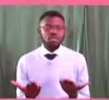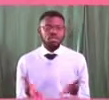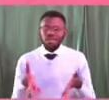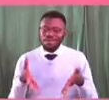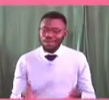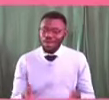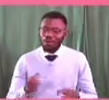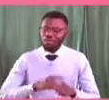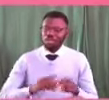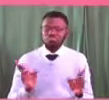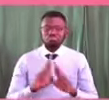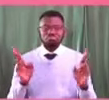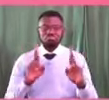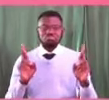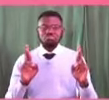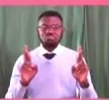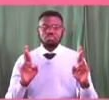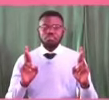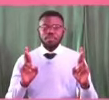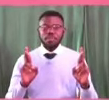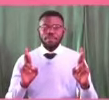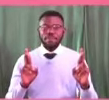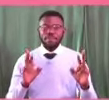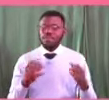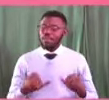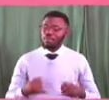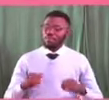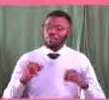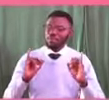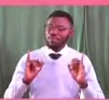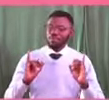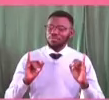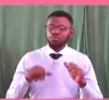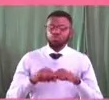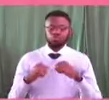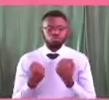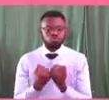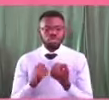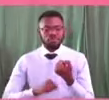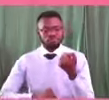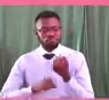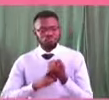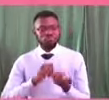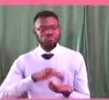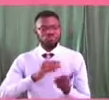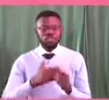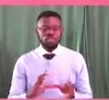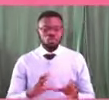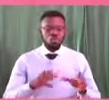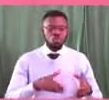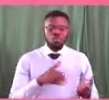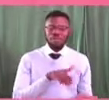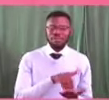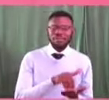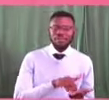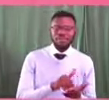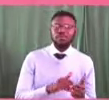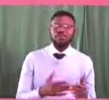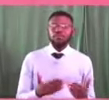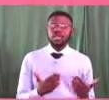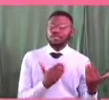come for us to actualize the Social Assistance Fund for vulnerable groups, as mandated